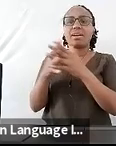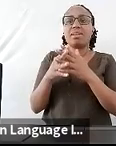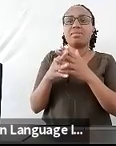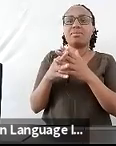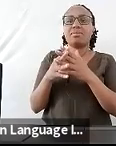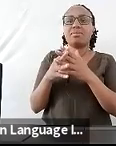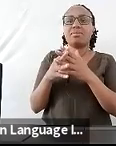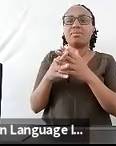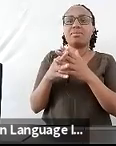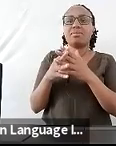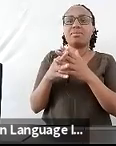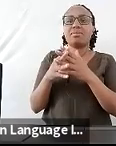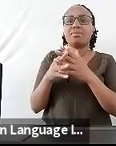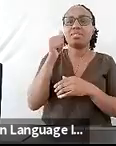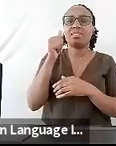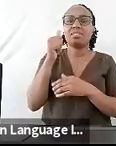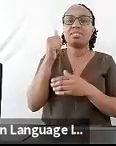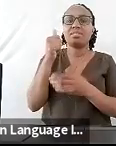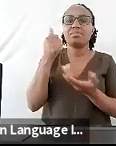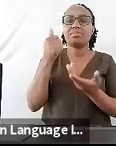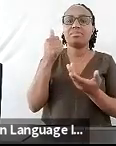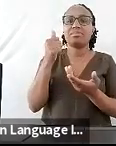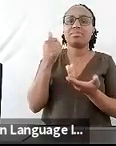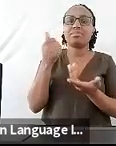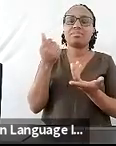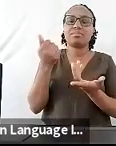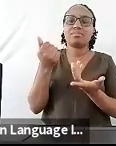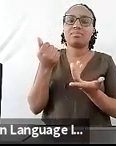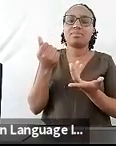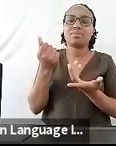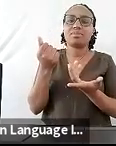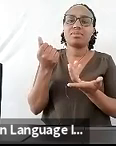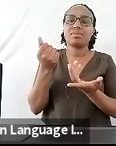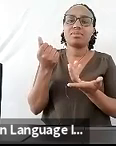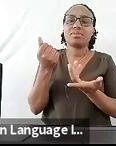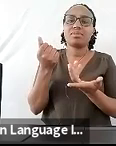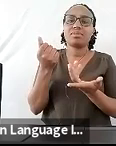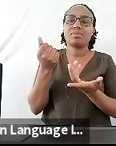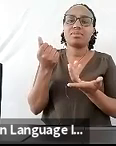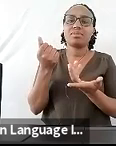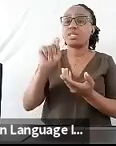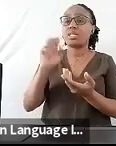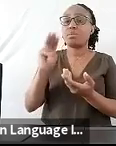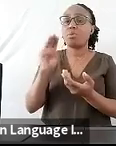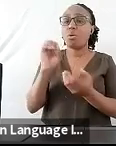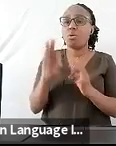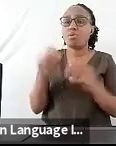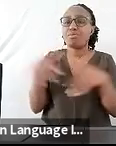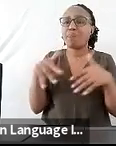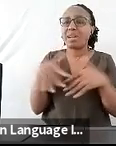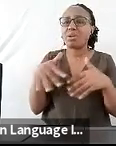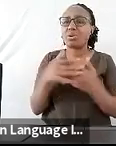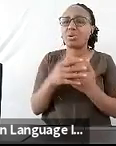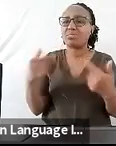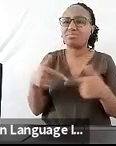that's kind of, and you're kind of a victim of that paranoia. You're kind of, people, a lot of the times these rules are put in